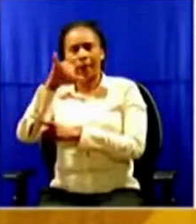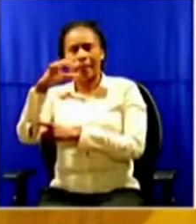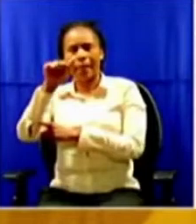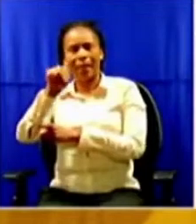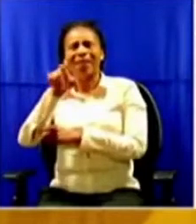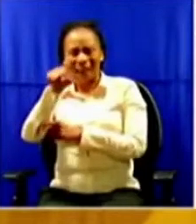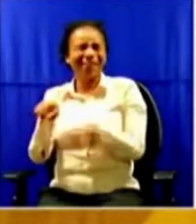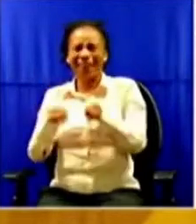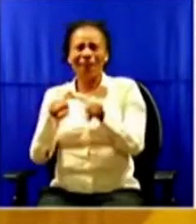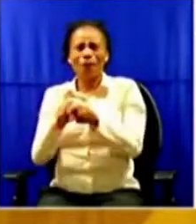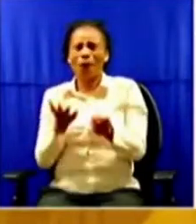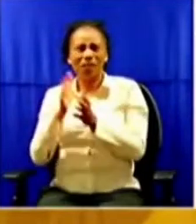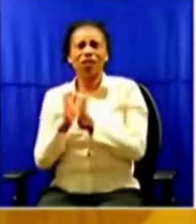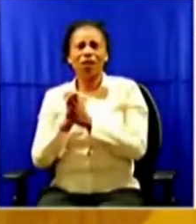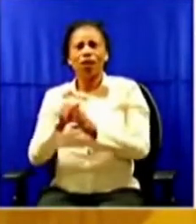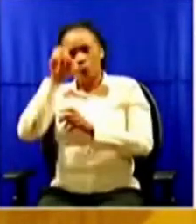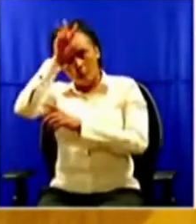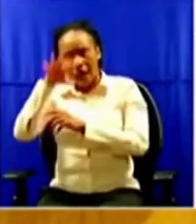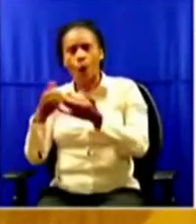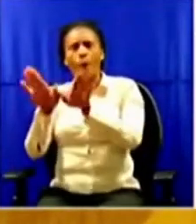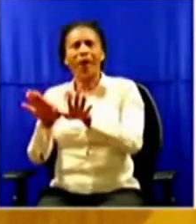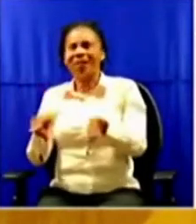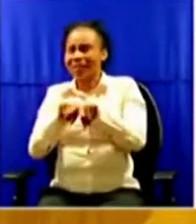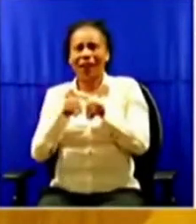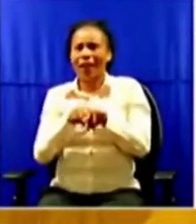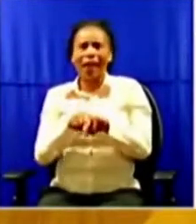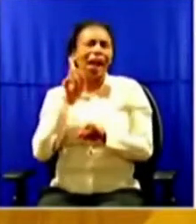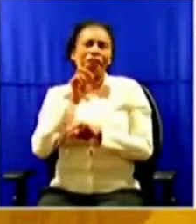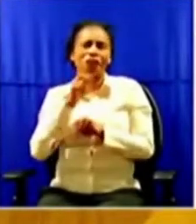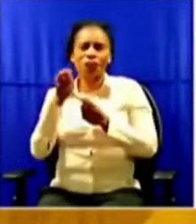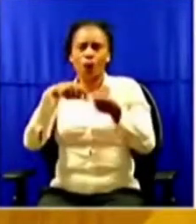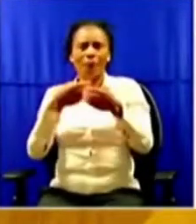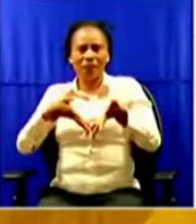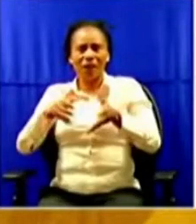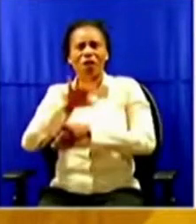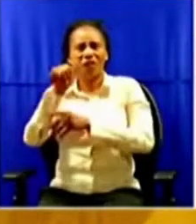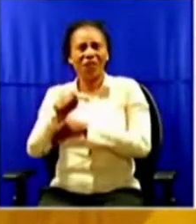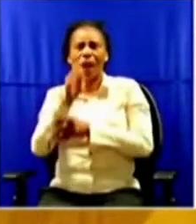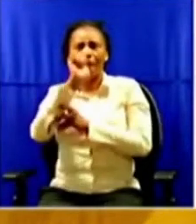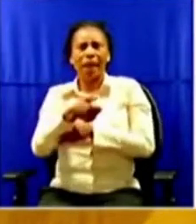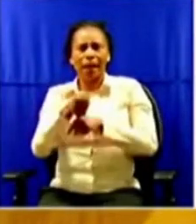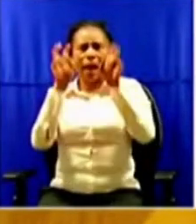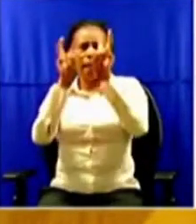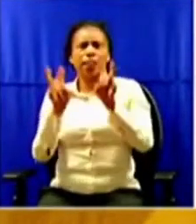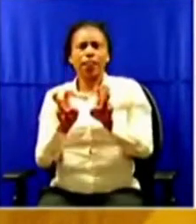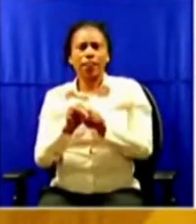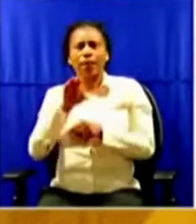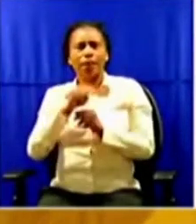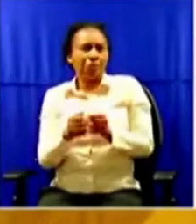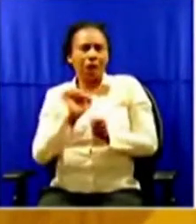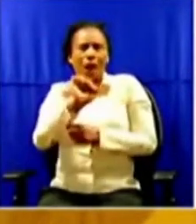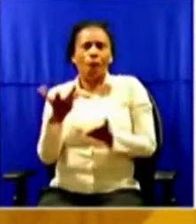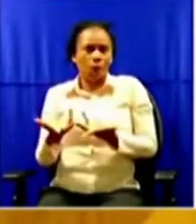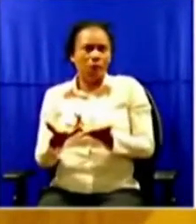owner in South Africa who pays their electricity bill is investing. It's all spin. Last week, in